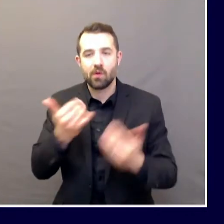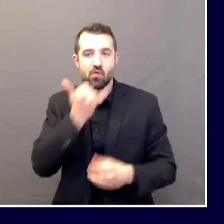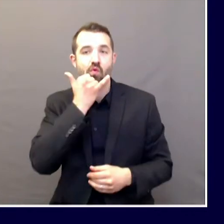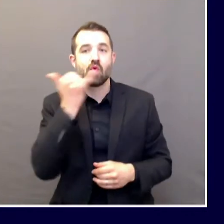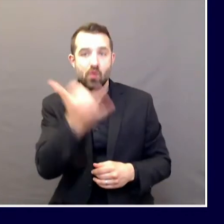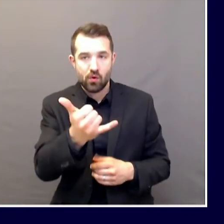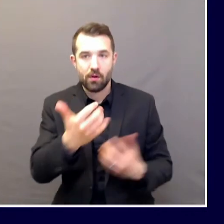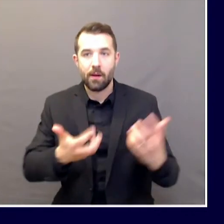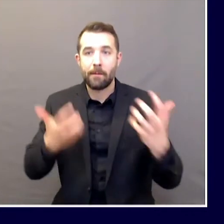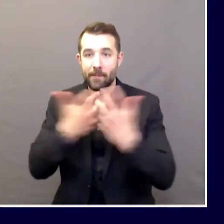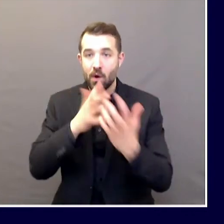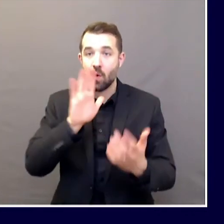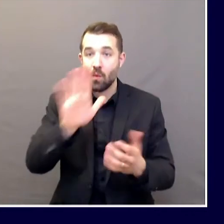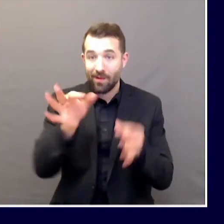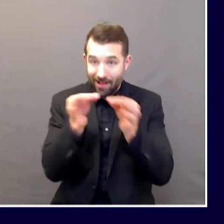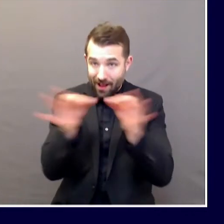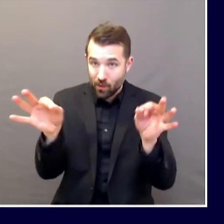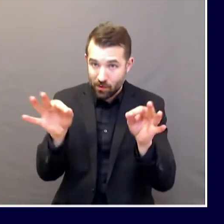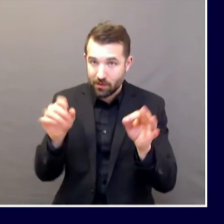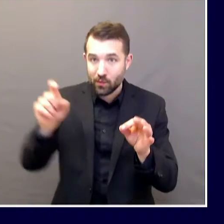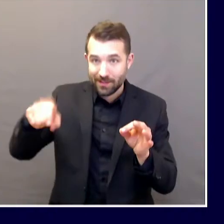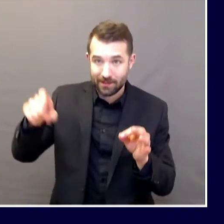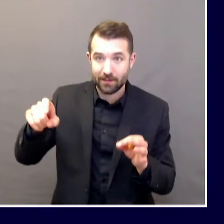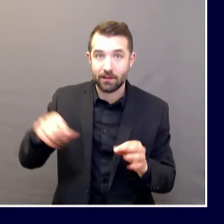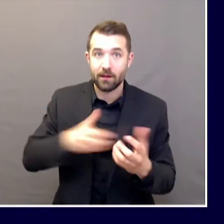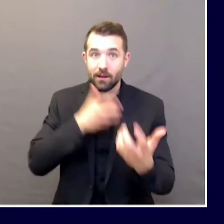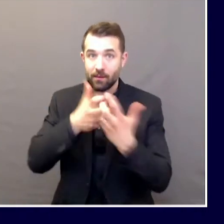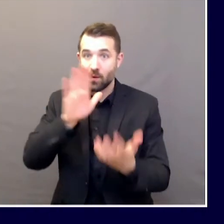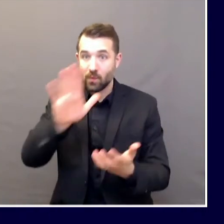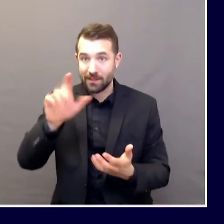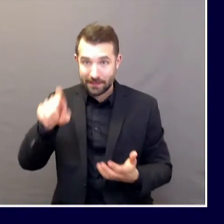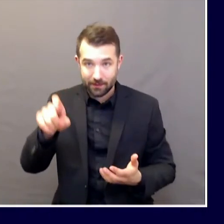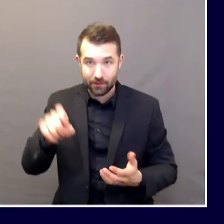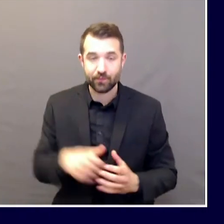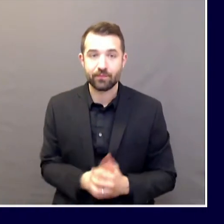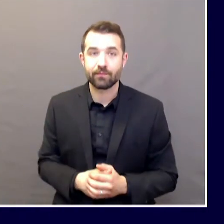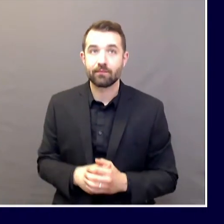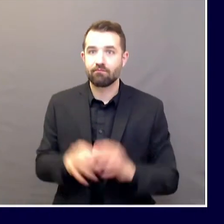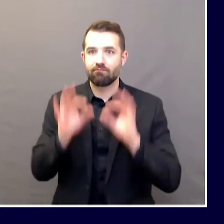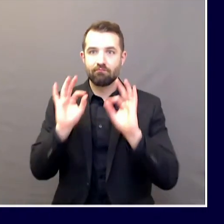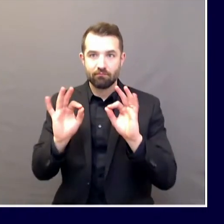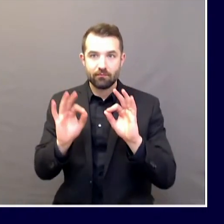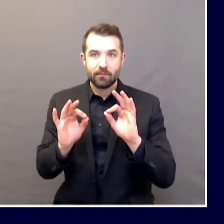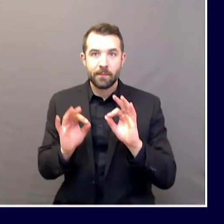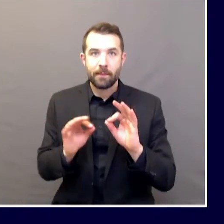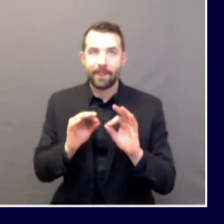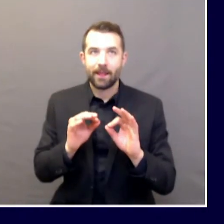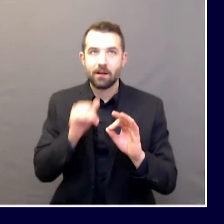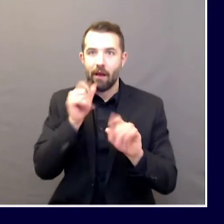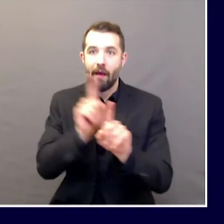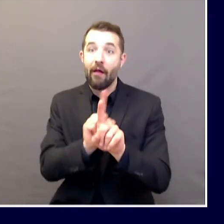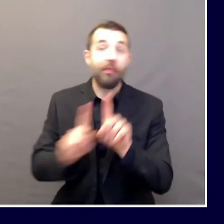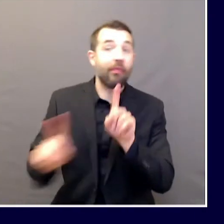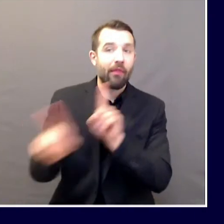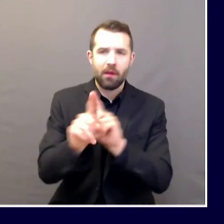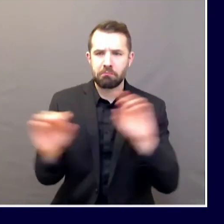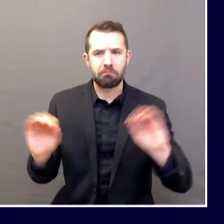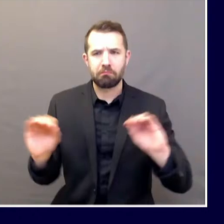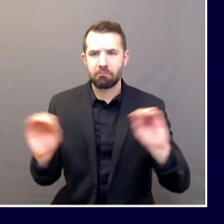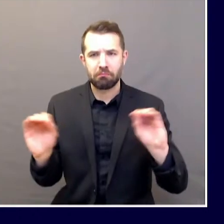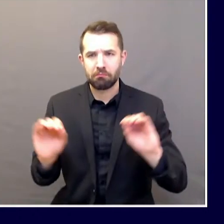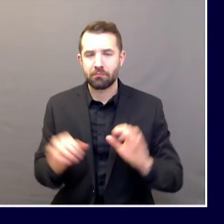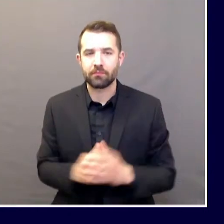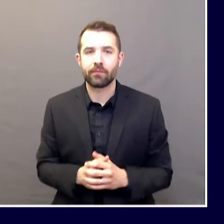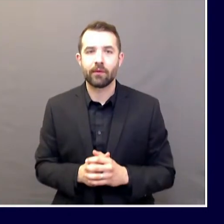sites across the state to get scheduling. It's not an express lane. It doesn't allow you to jump the queue. There are no secret